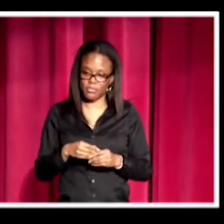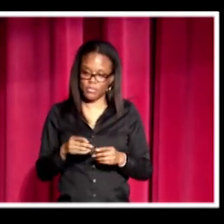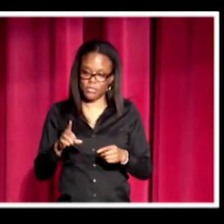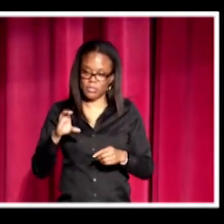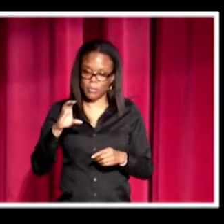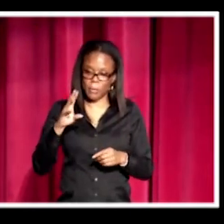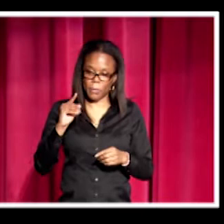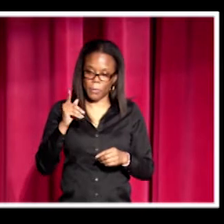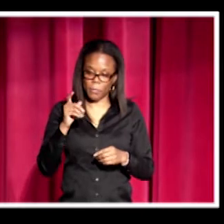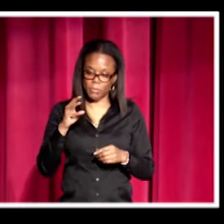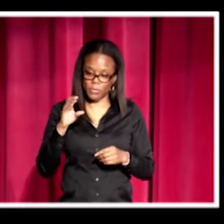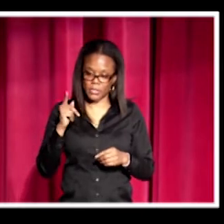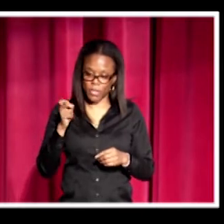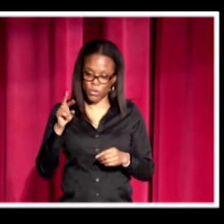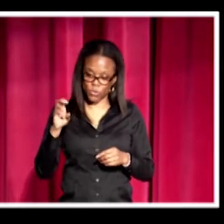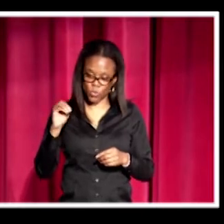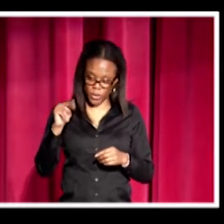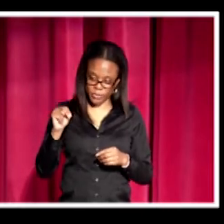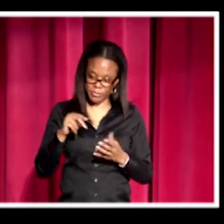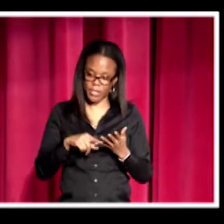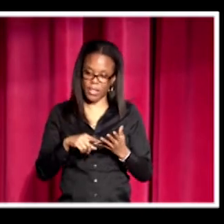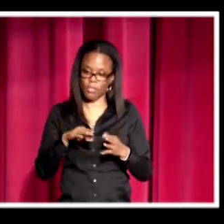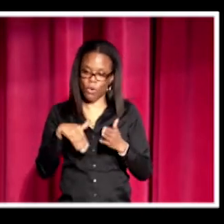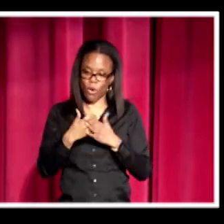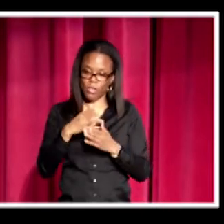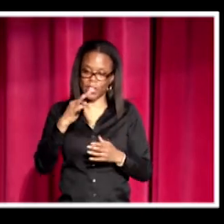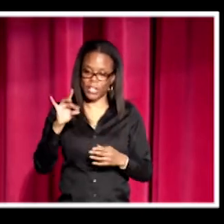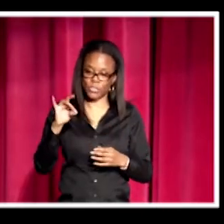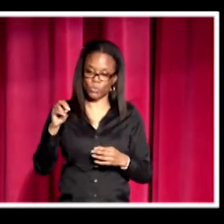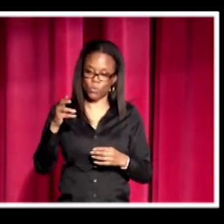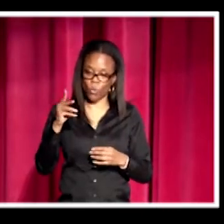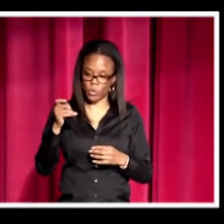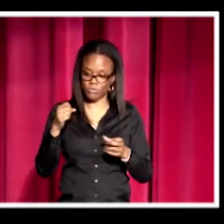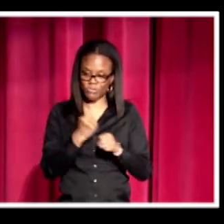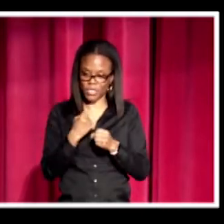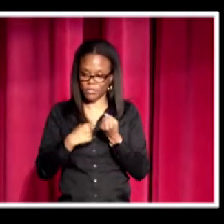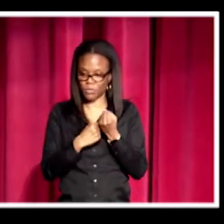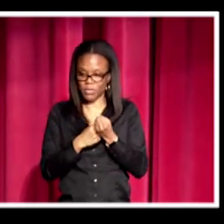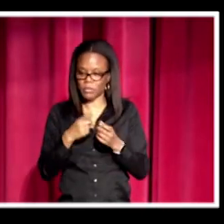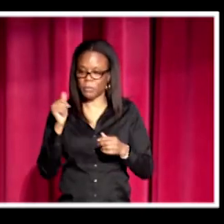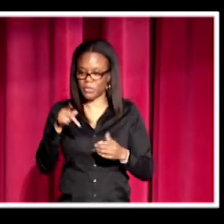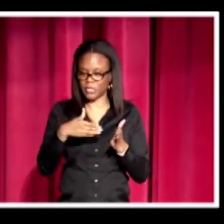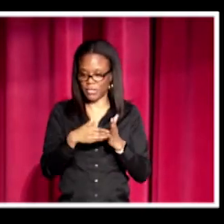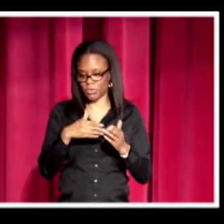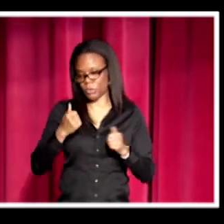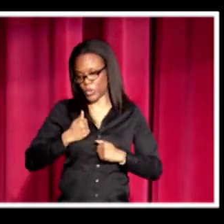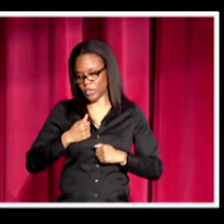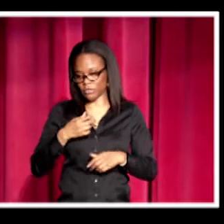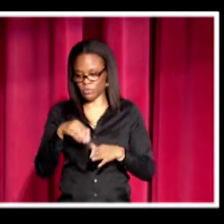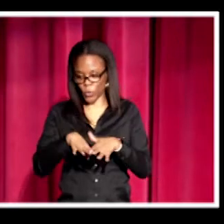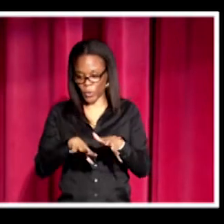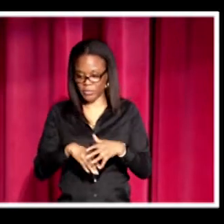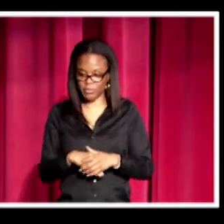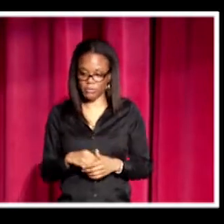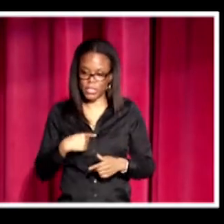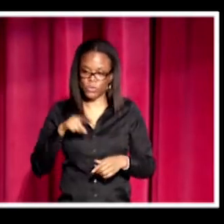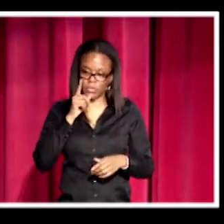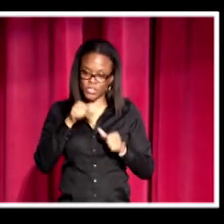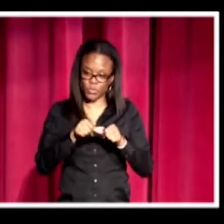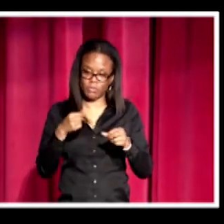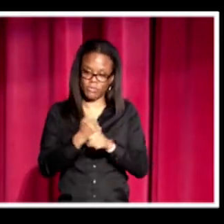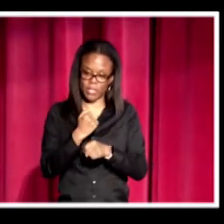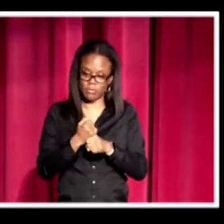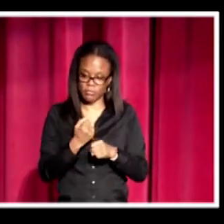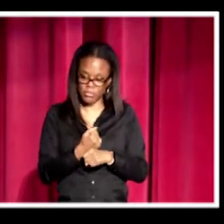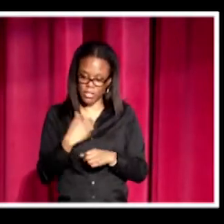General Racine and residents in all 8 wards have been fighting back, and we're going to fight with them every single